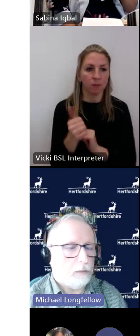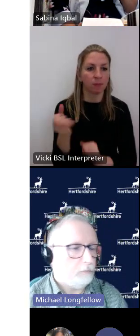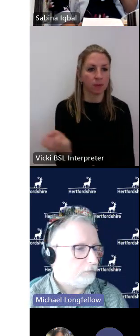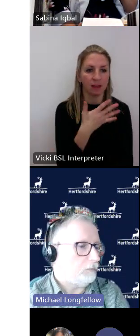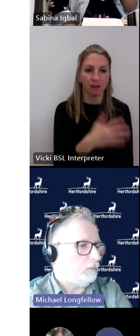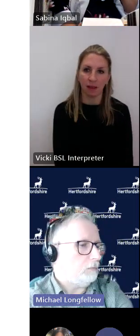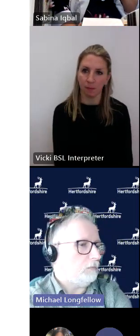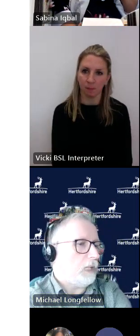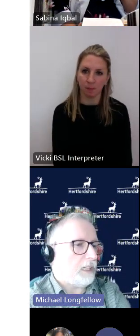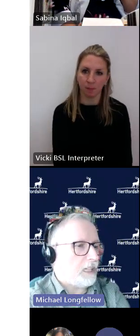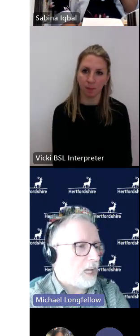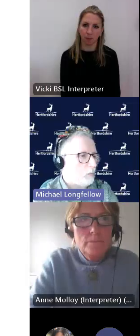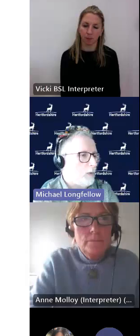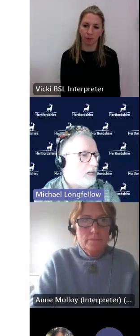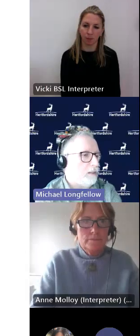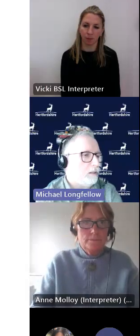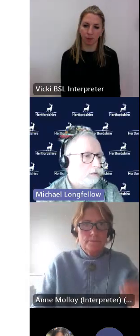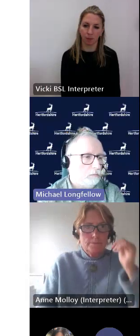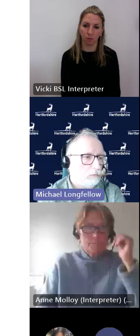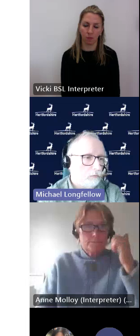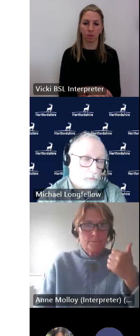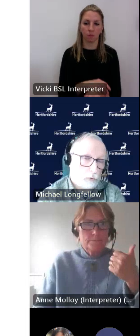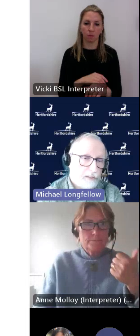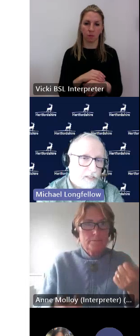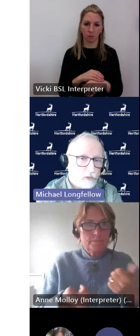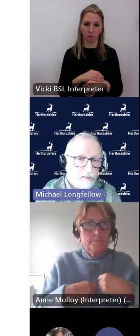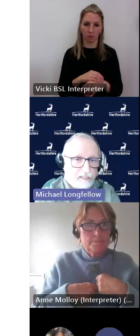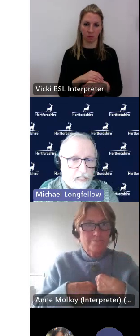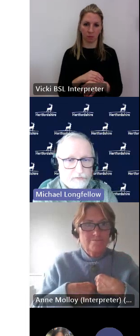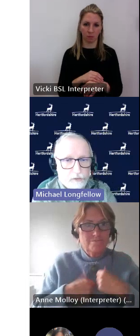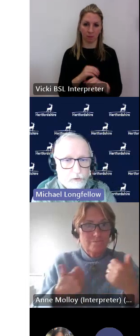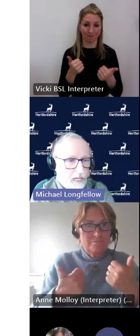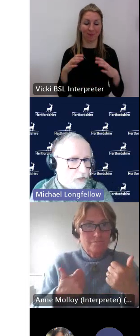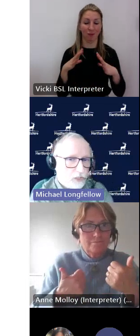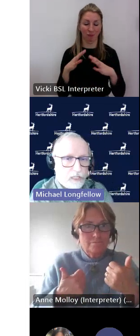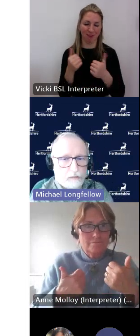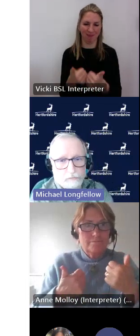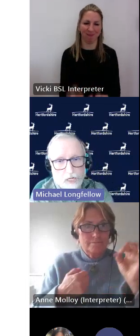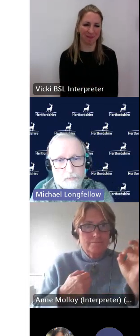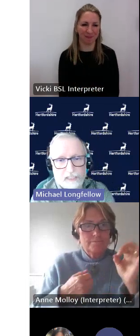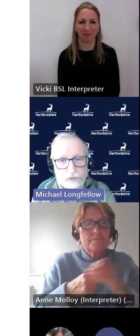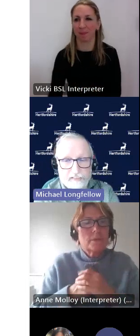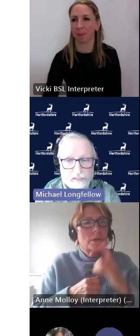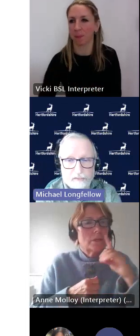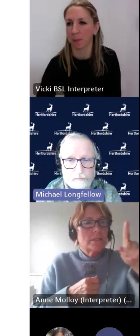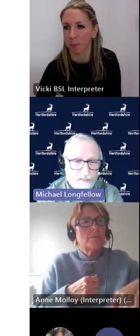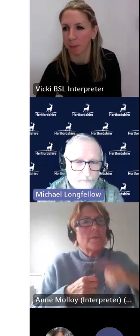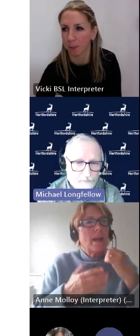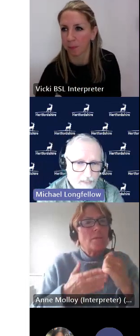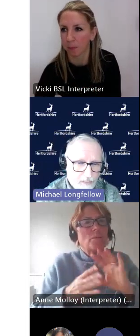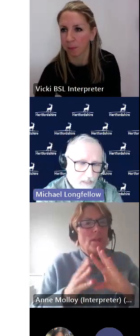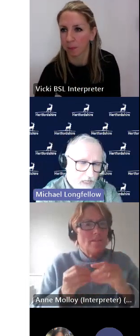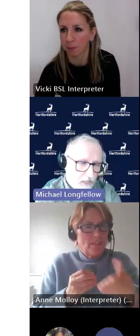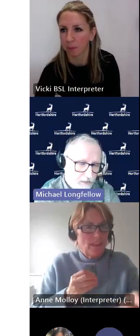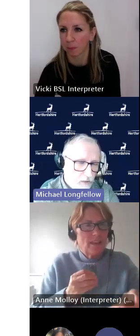So it can help with all the things you can see there: food, energy, home and kitchen starter